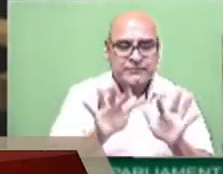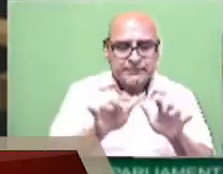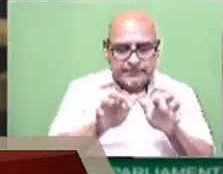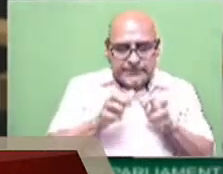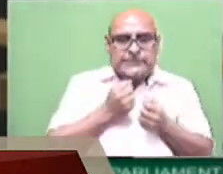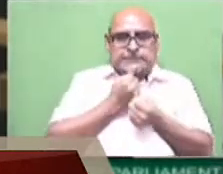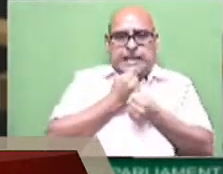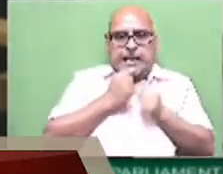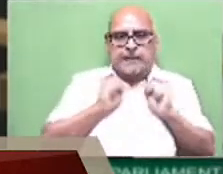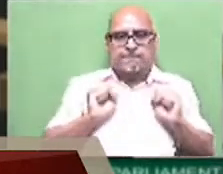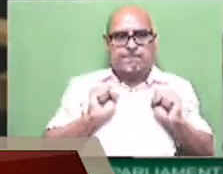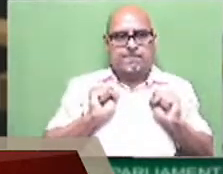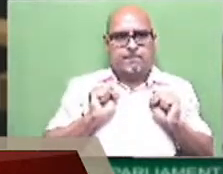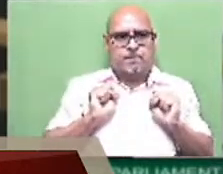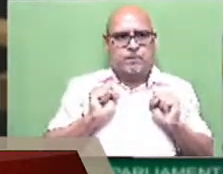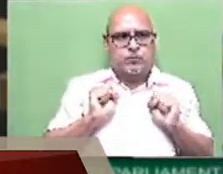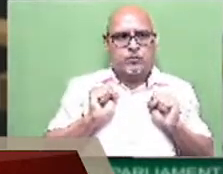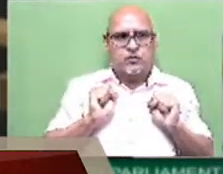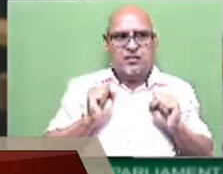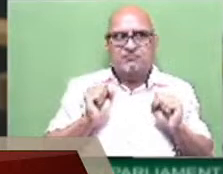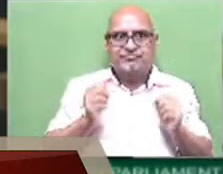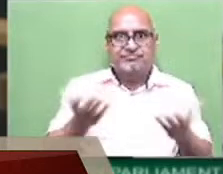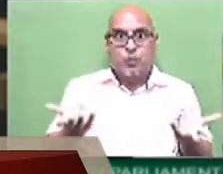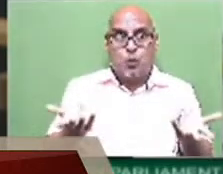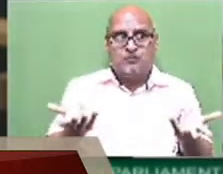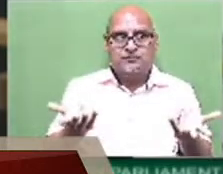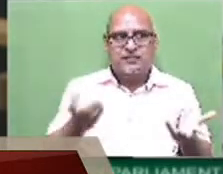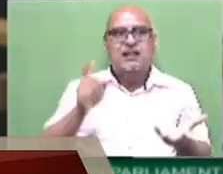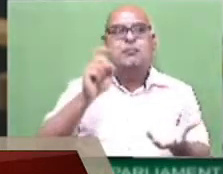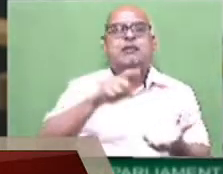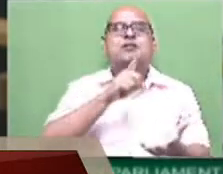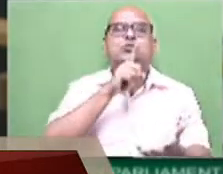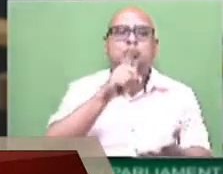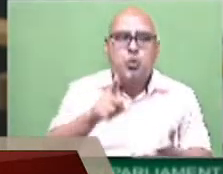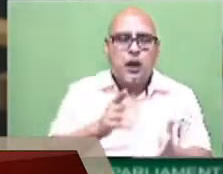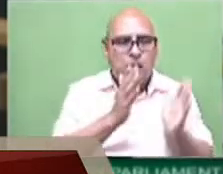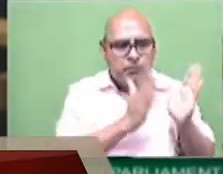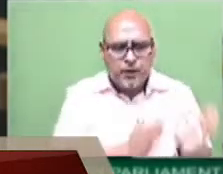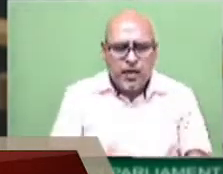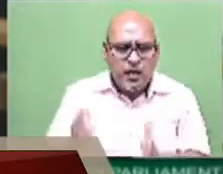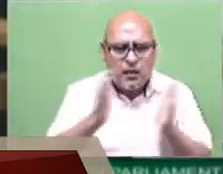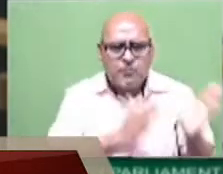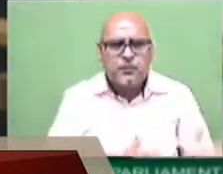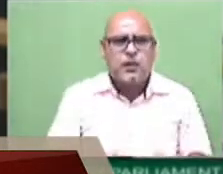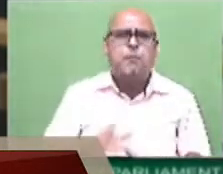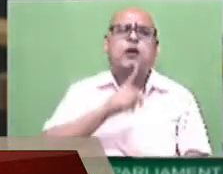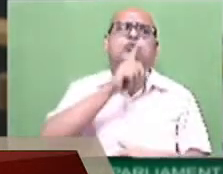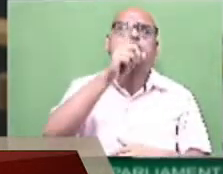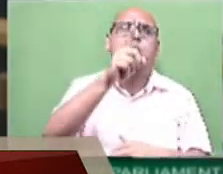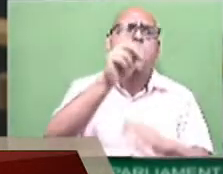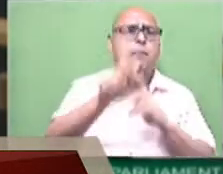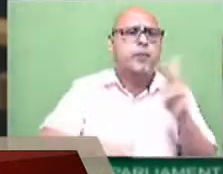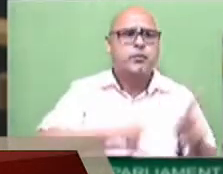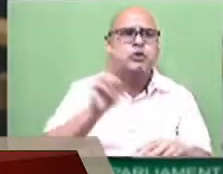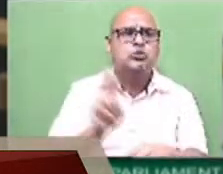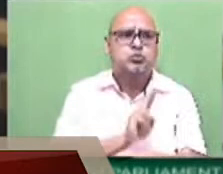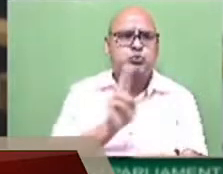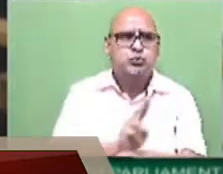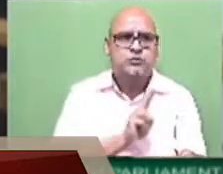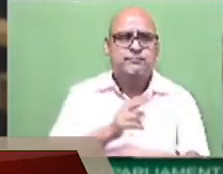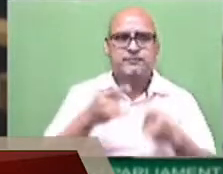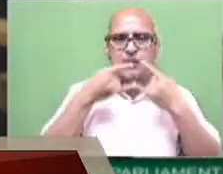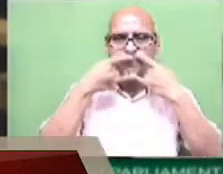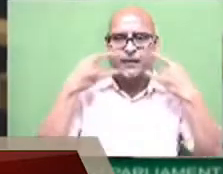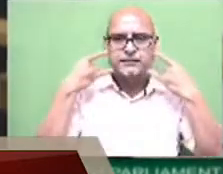Kingdom, Pippa, I believe. She indicated that the police was in fact abusing